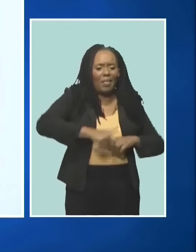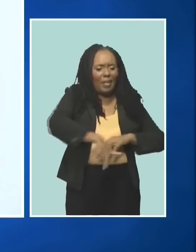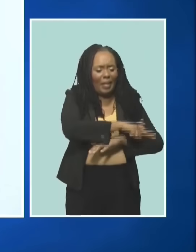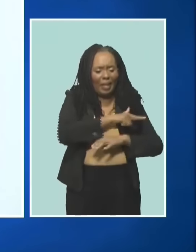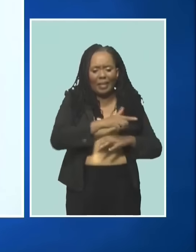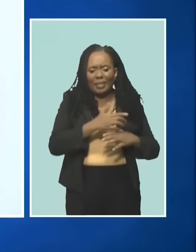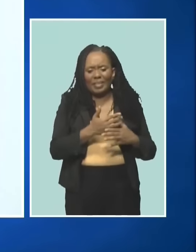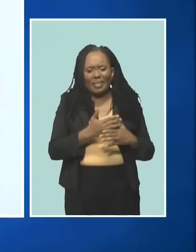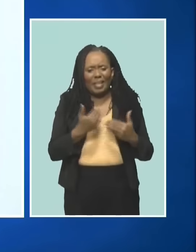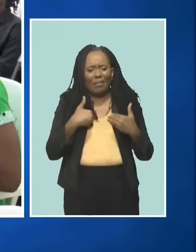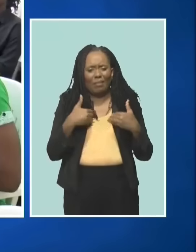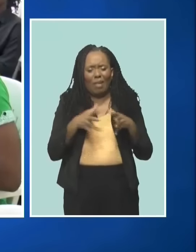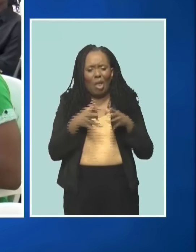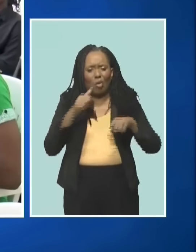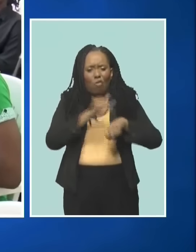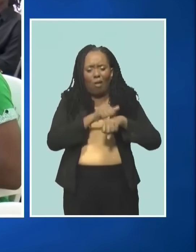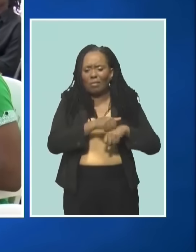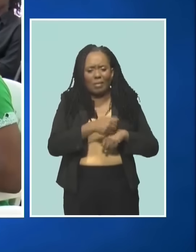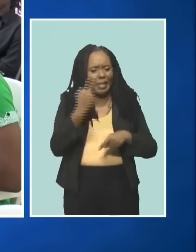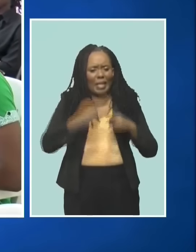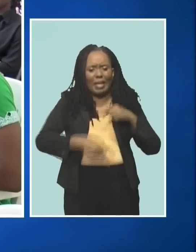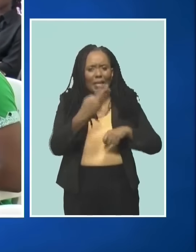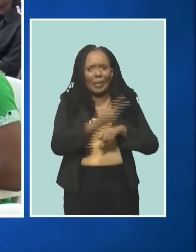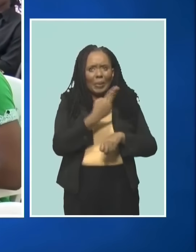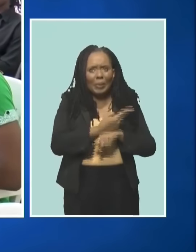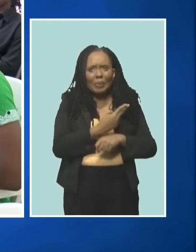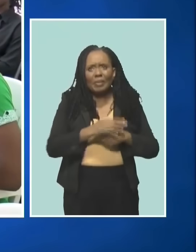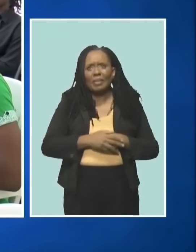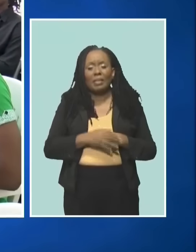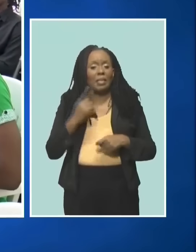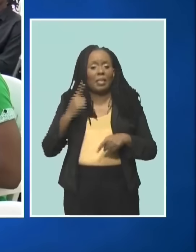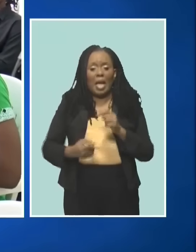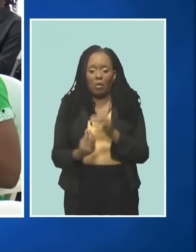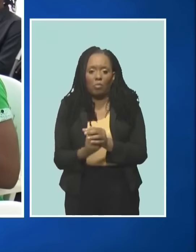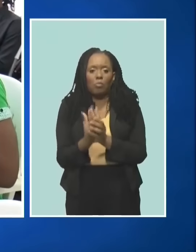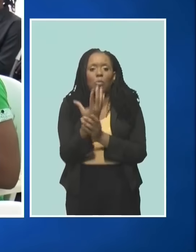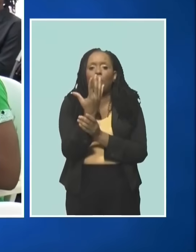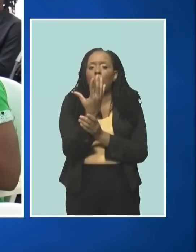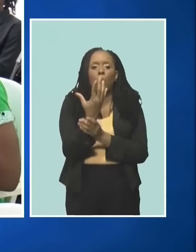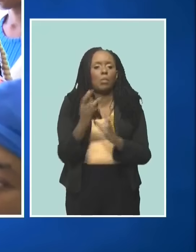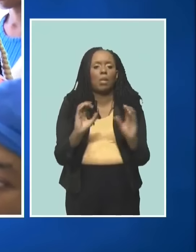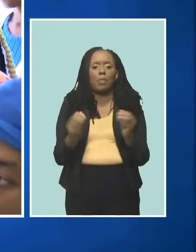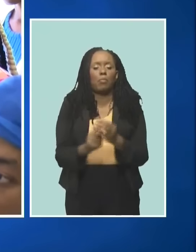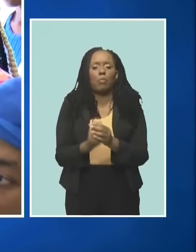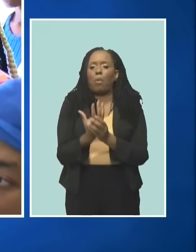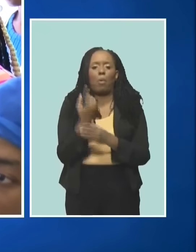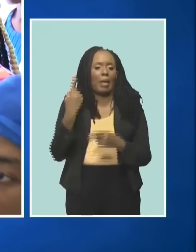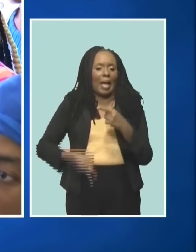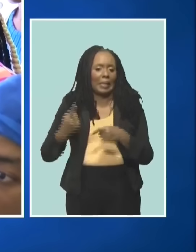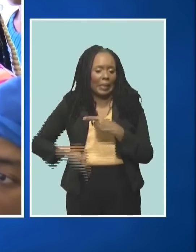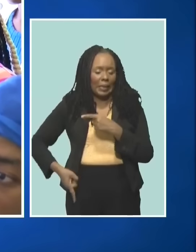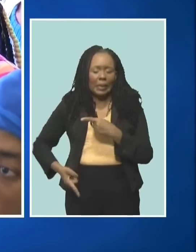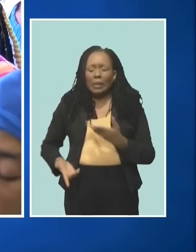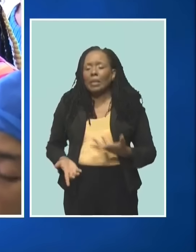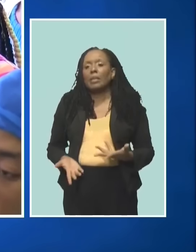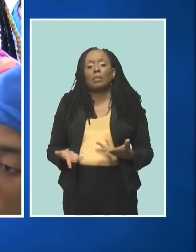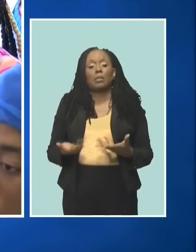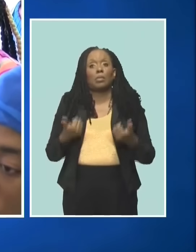is claimed or that we put back into agriculture. So what we're doing, we're trying to balance